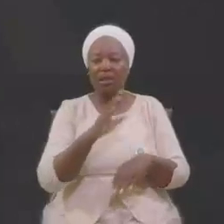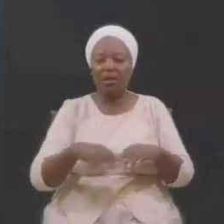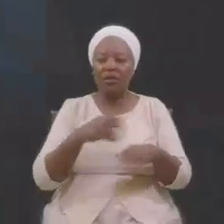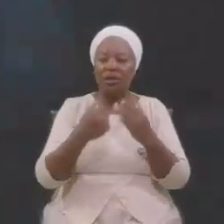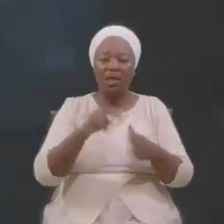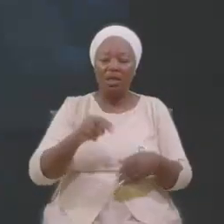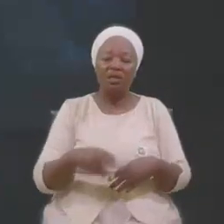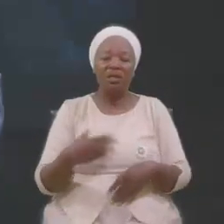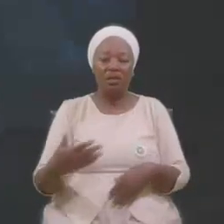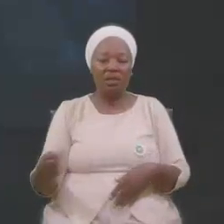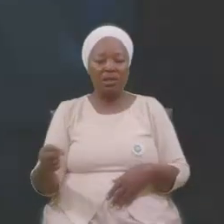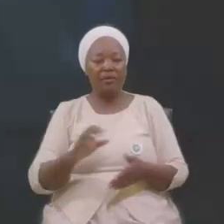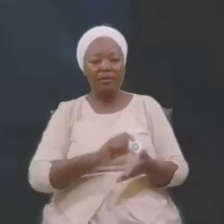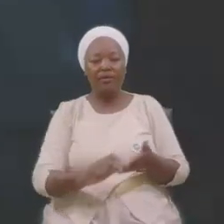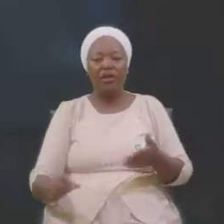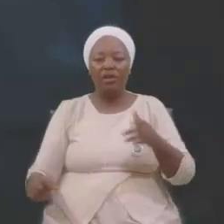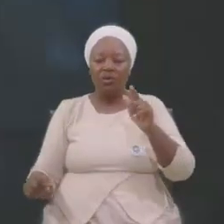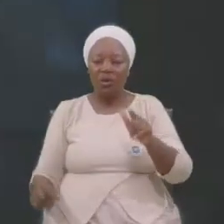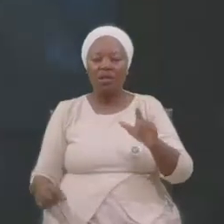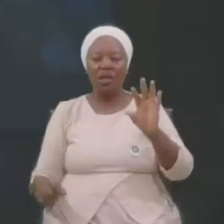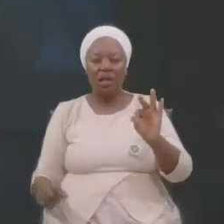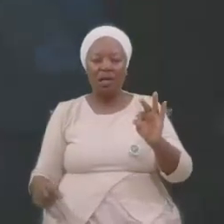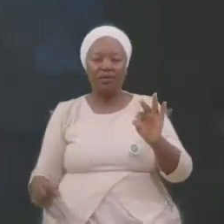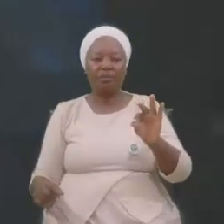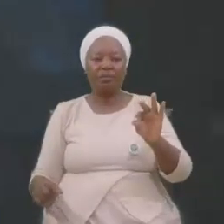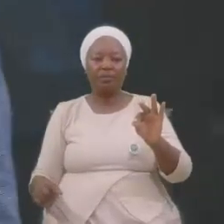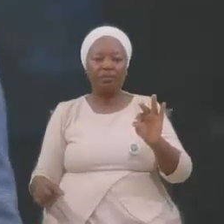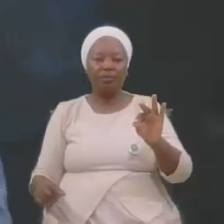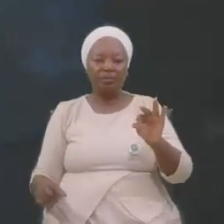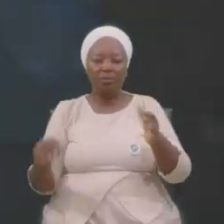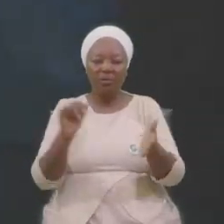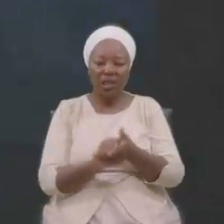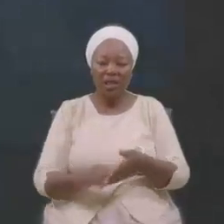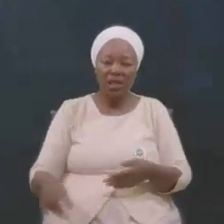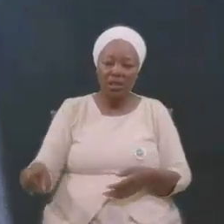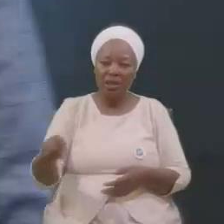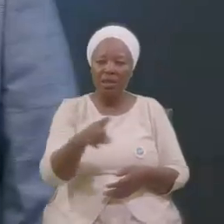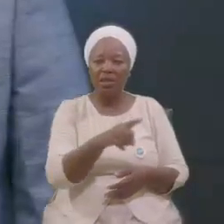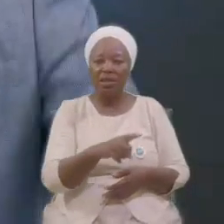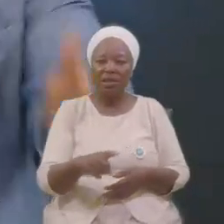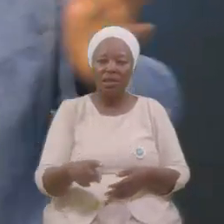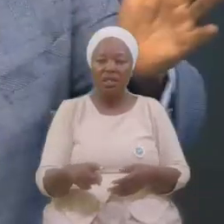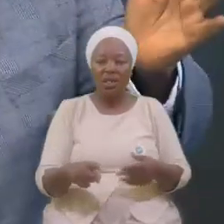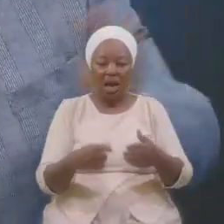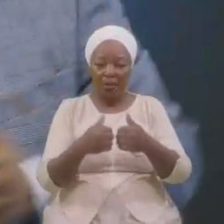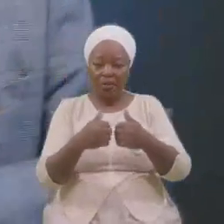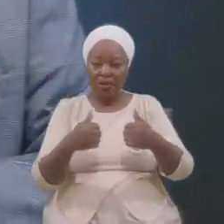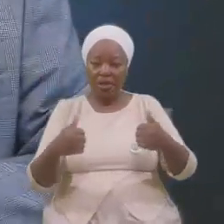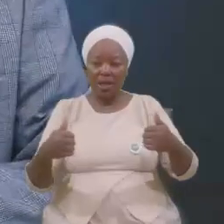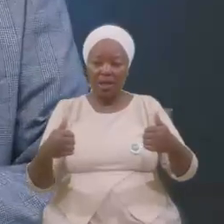In verse 29. Verse 29, "That ye abstain from